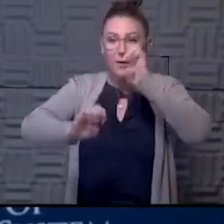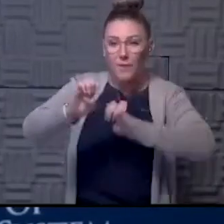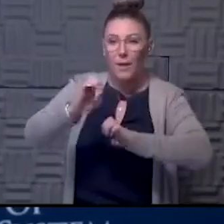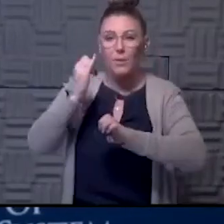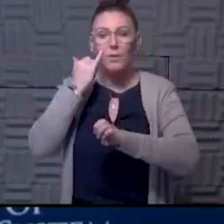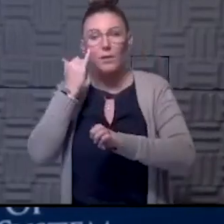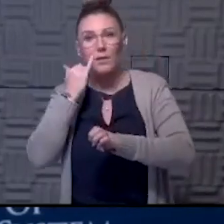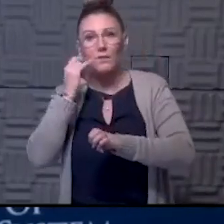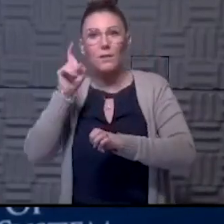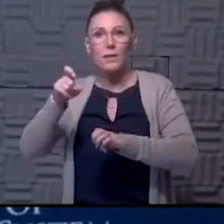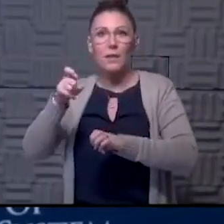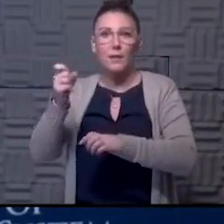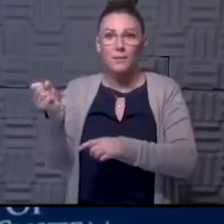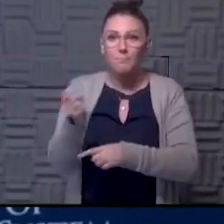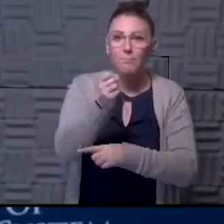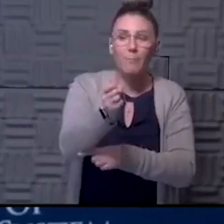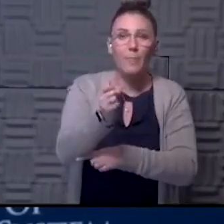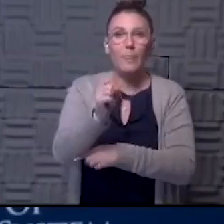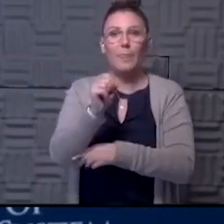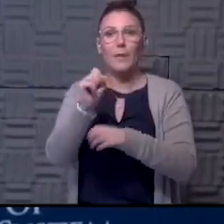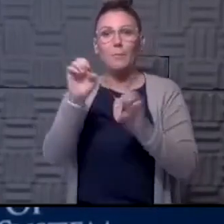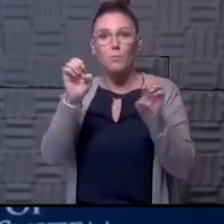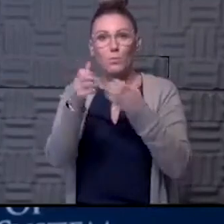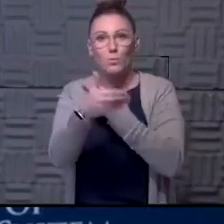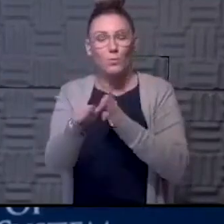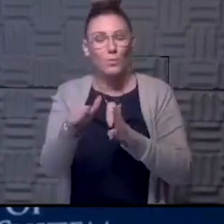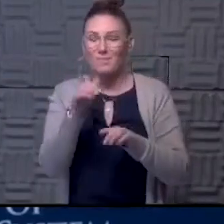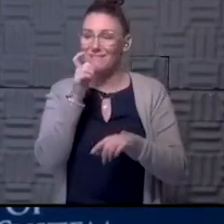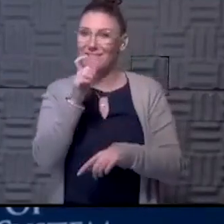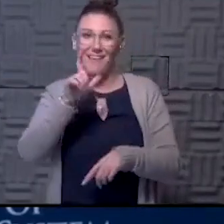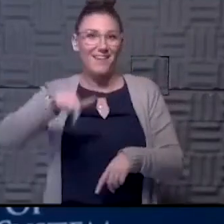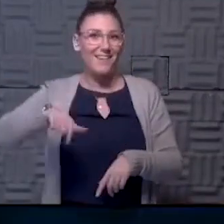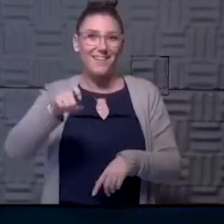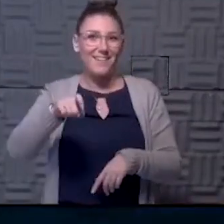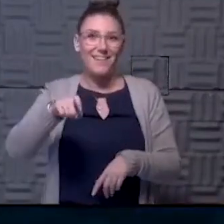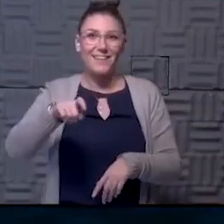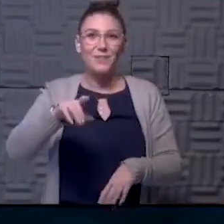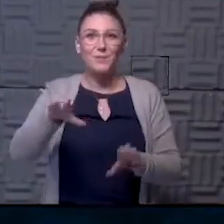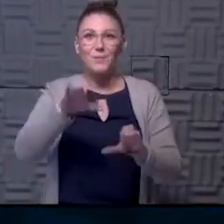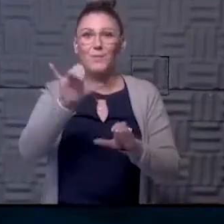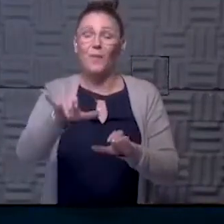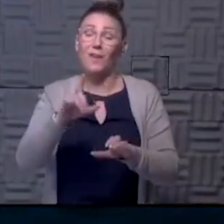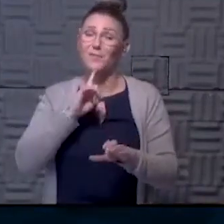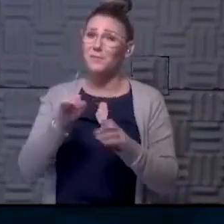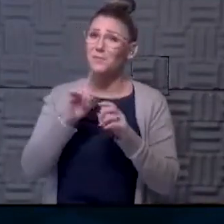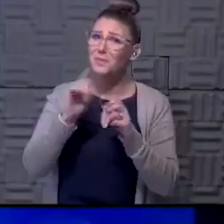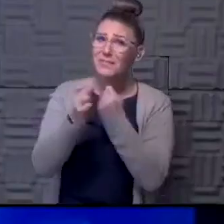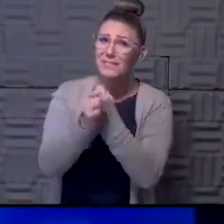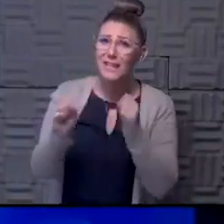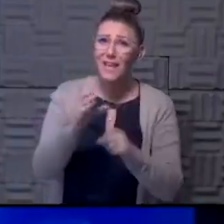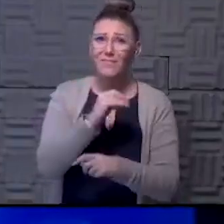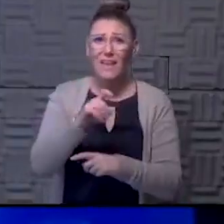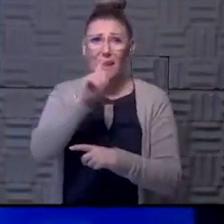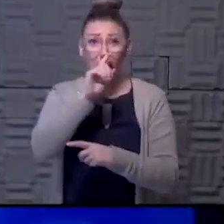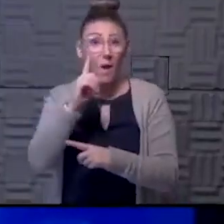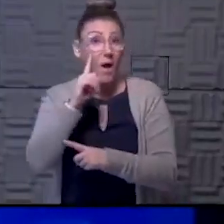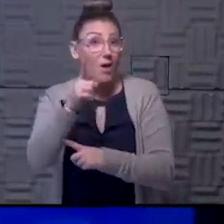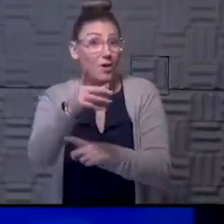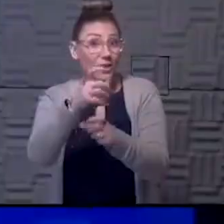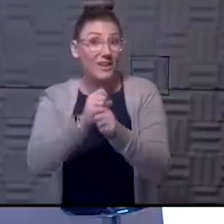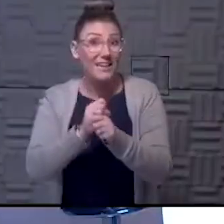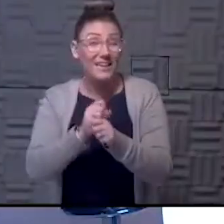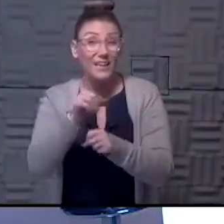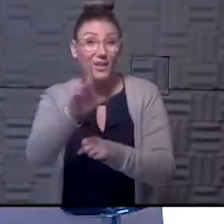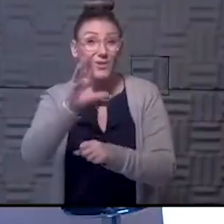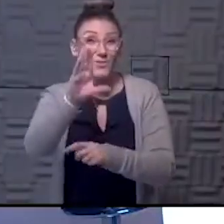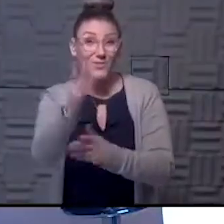take anybody to the emergency room, and we've not had to do that. Yeah, so it's pretty darn safe. And Hawkeye, you're going to be getting yours again here pretty soon. We're